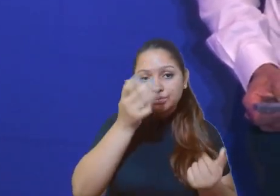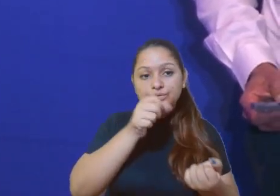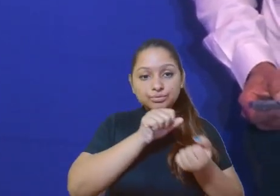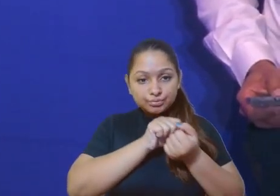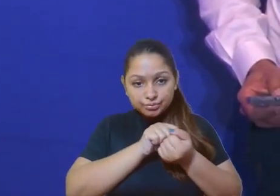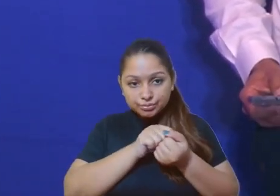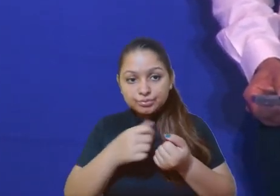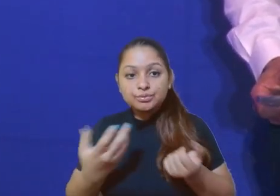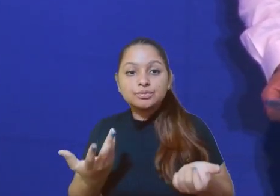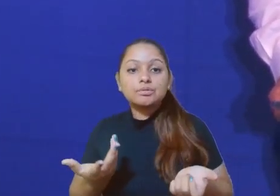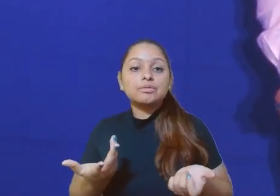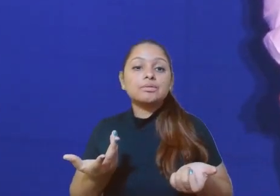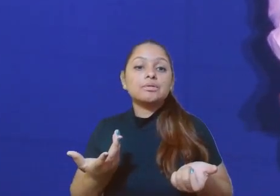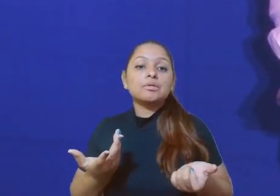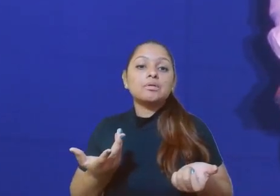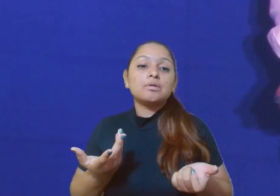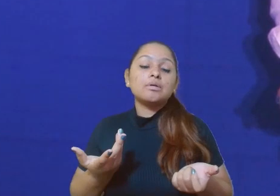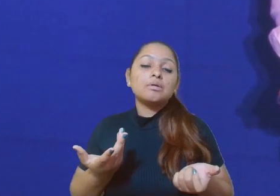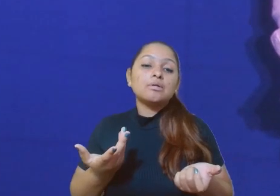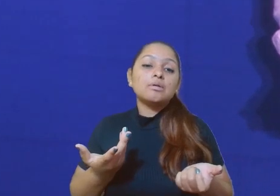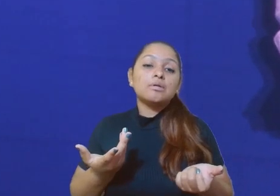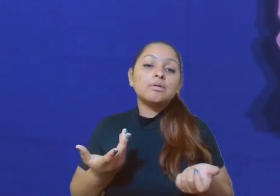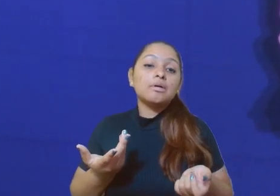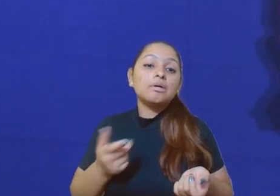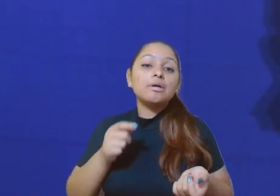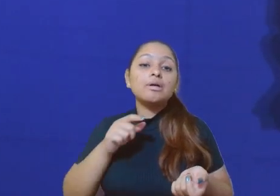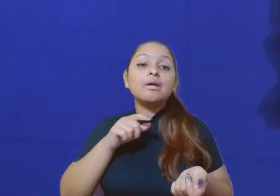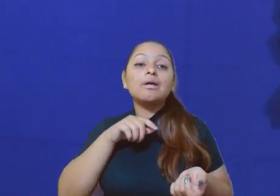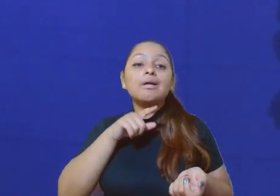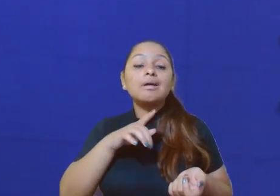is participating on that action